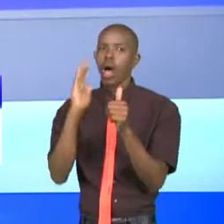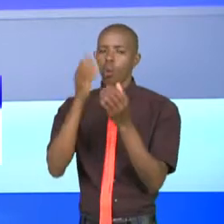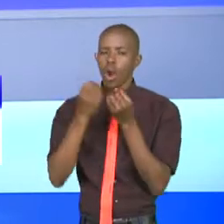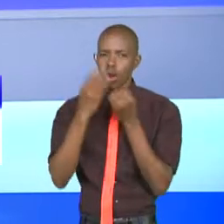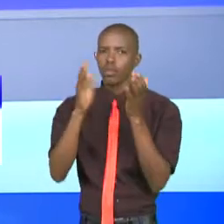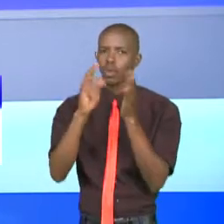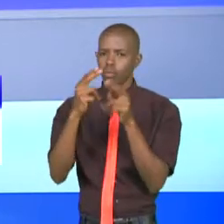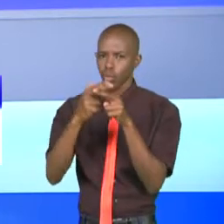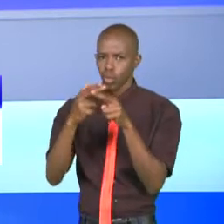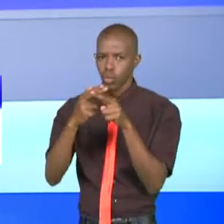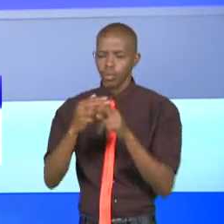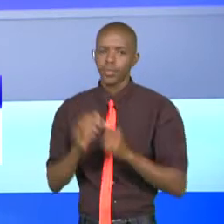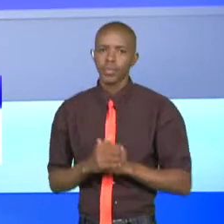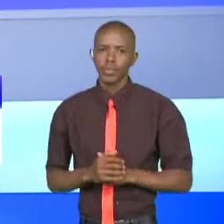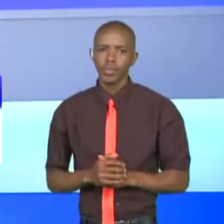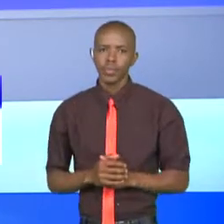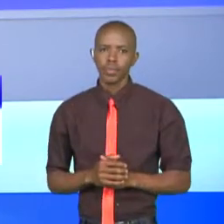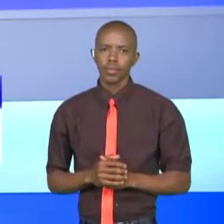story shortly.